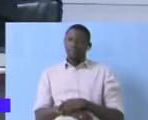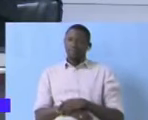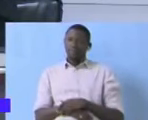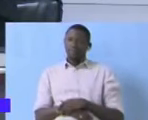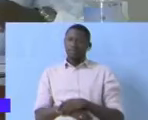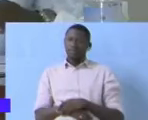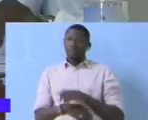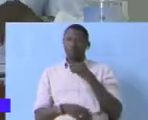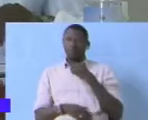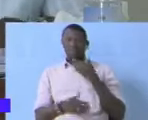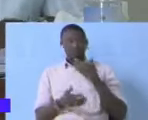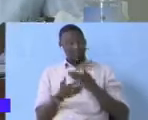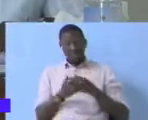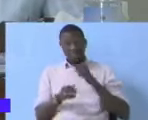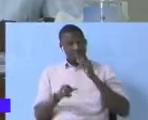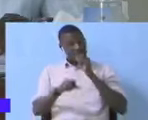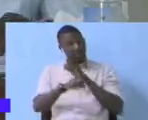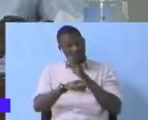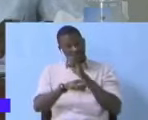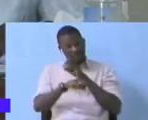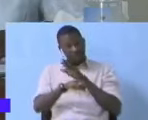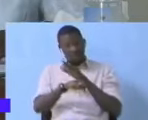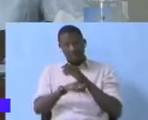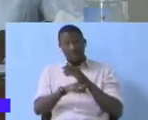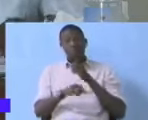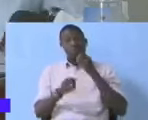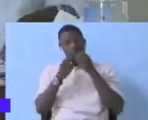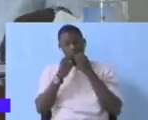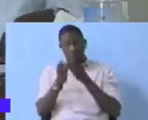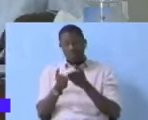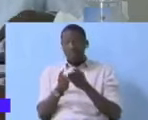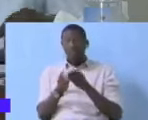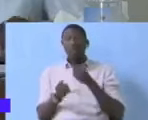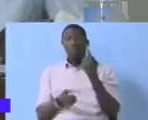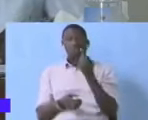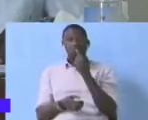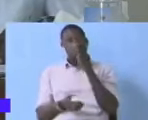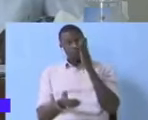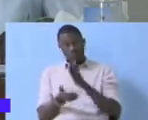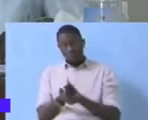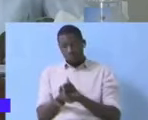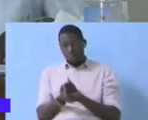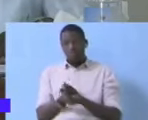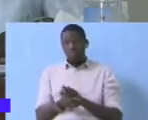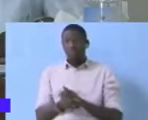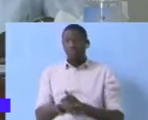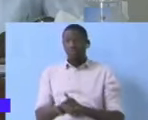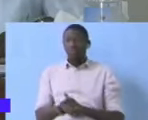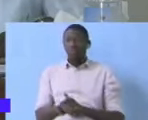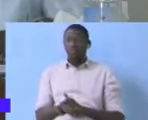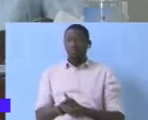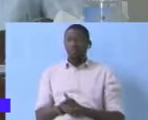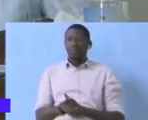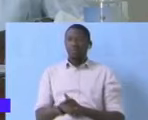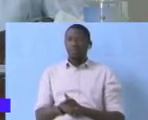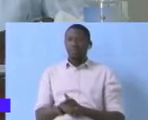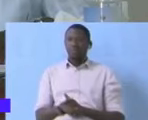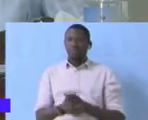the truth and nothing but the truth. Be ya mar la woto ibe fem fem fula abe yeke tonyati. Hade.